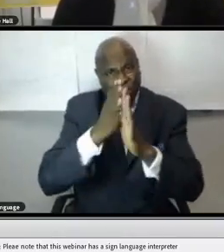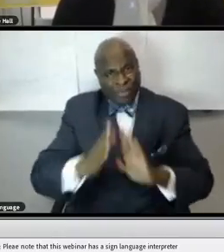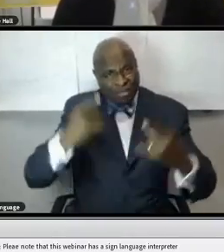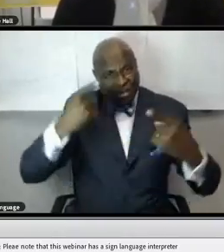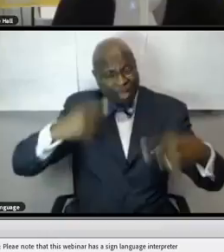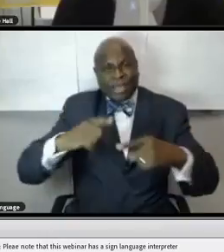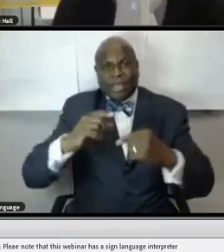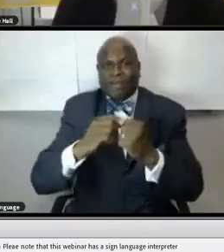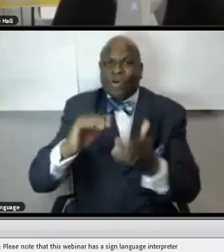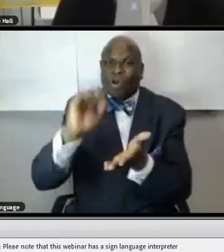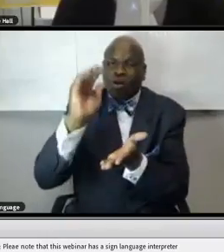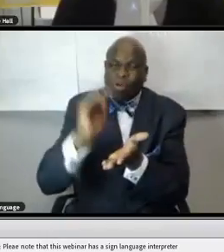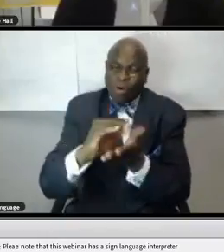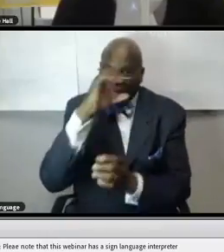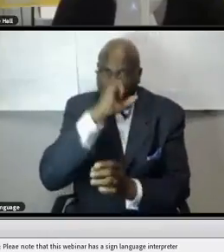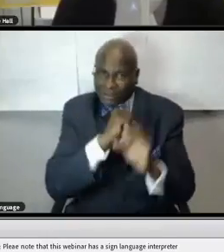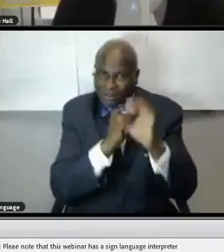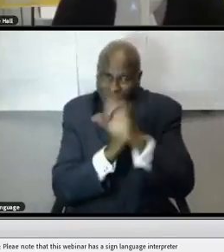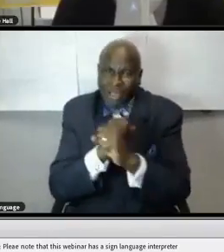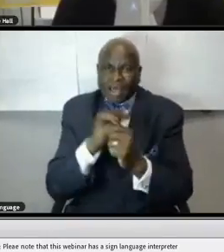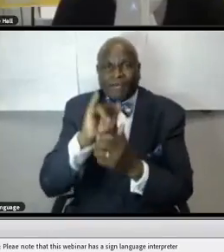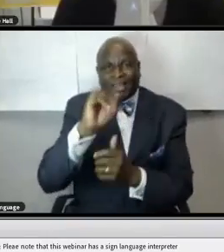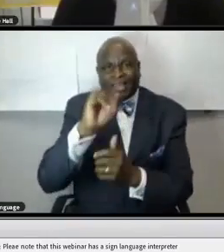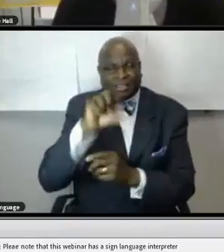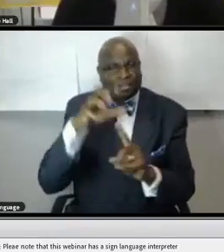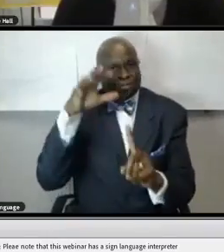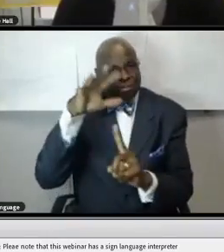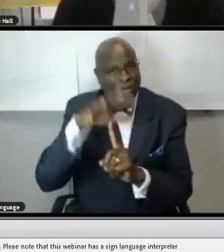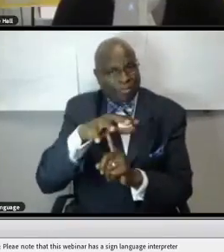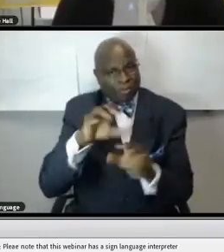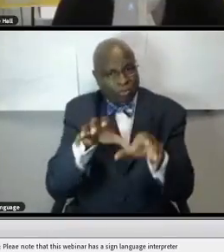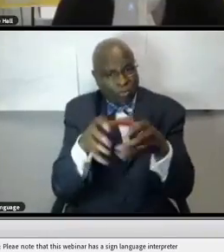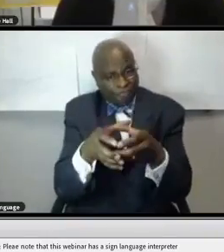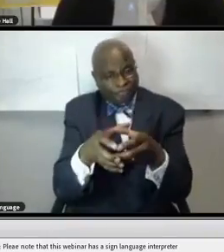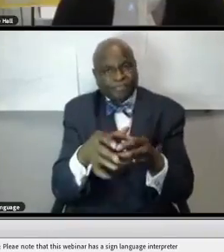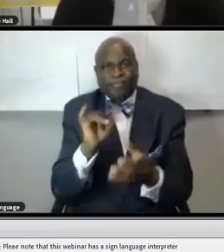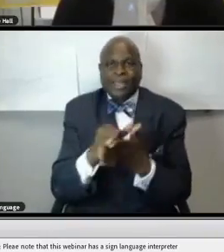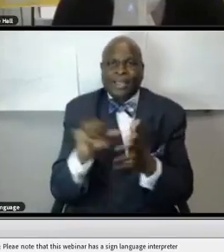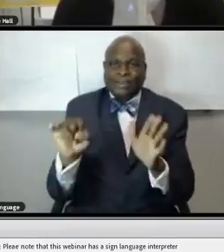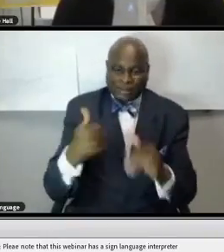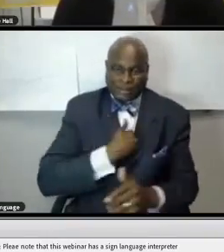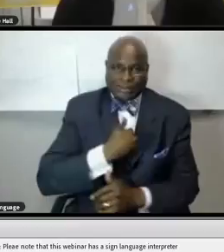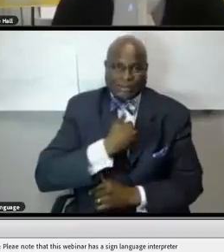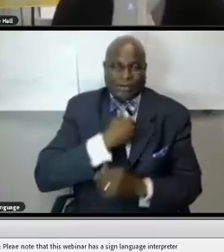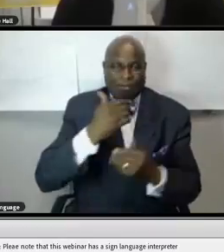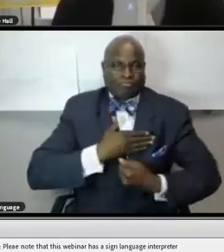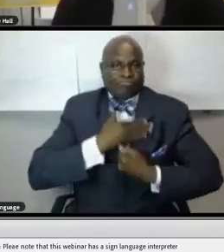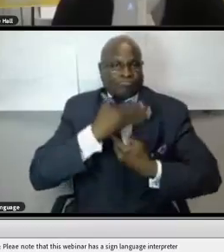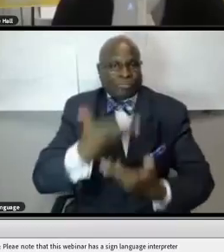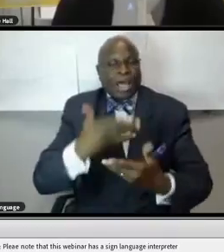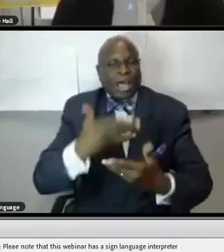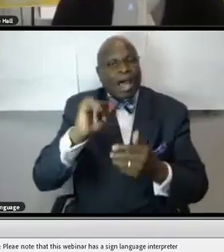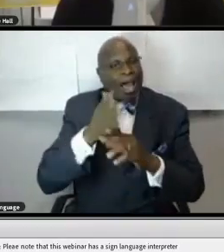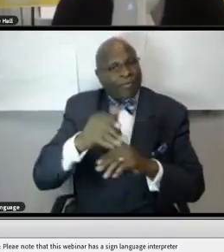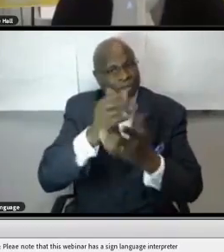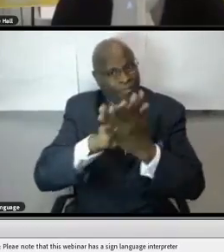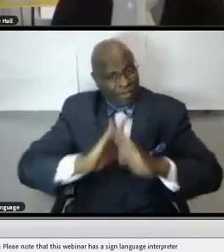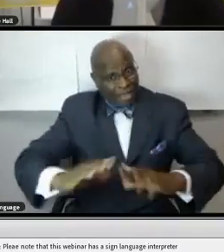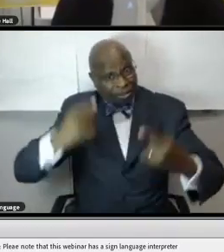were very low estimates of the Indigenous population that is self-declared in surveys. After the peace